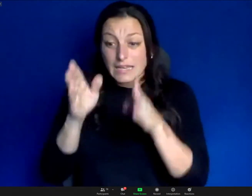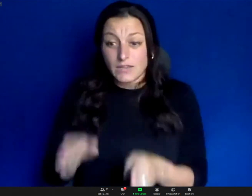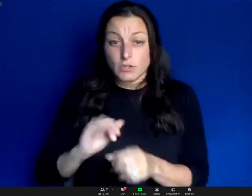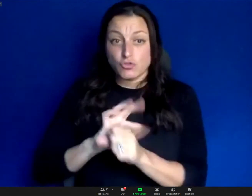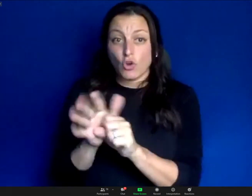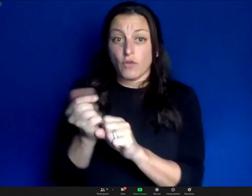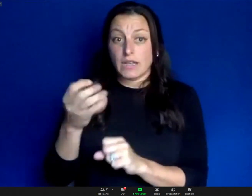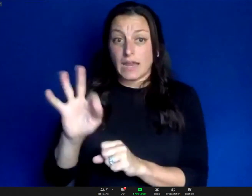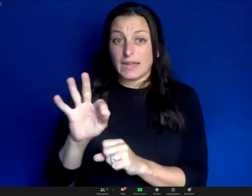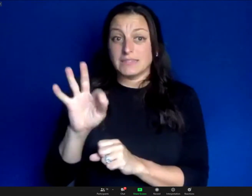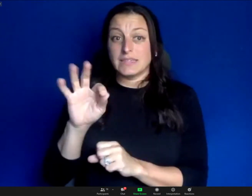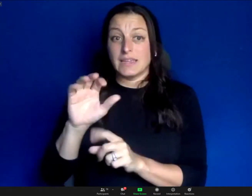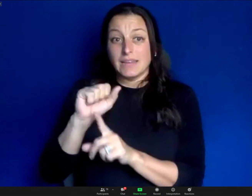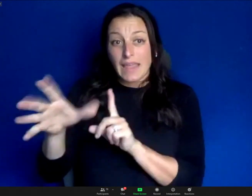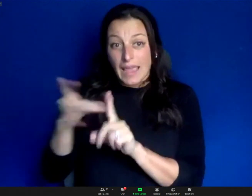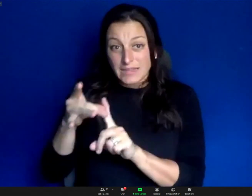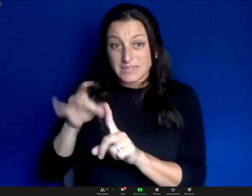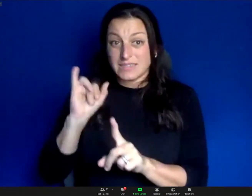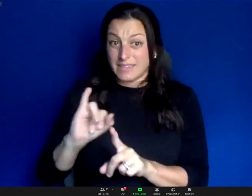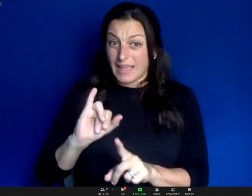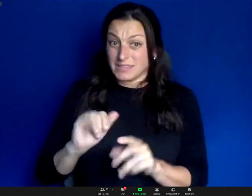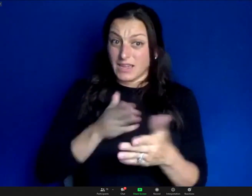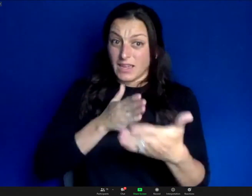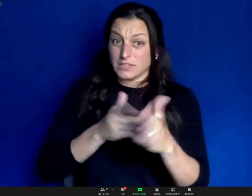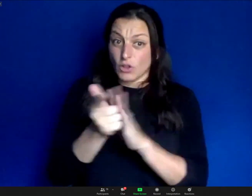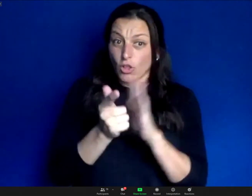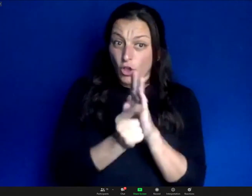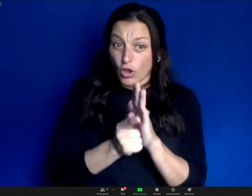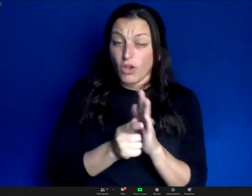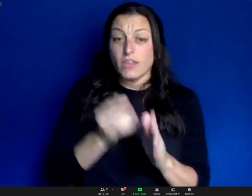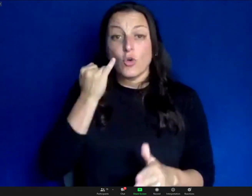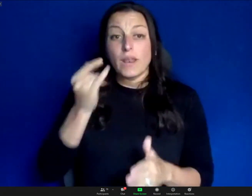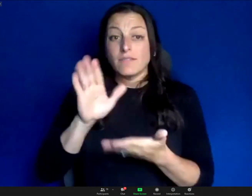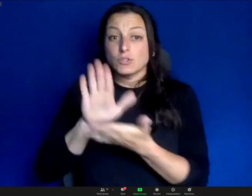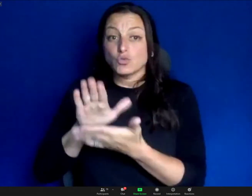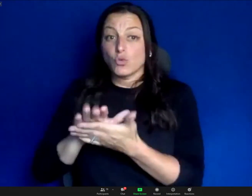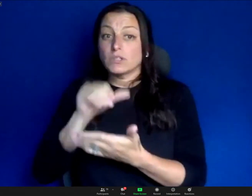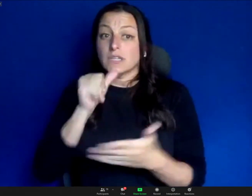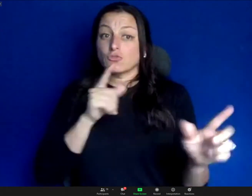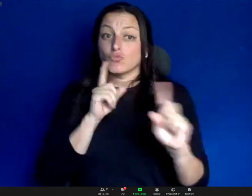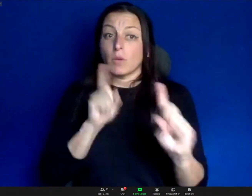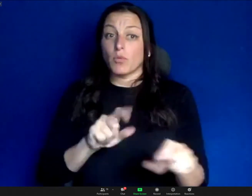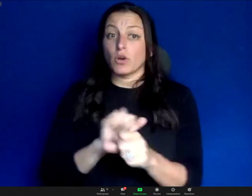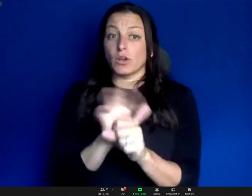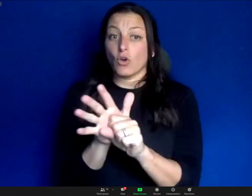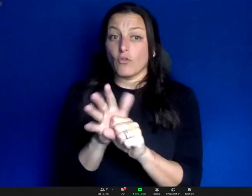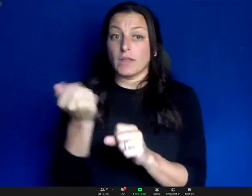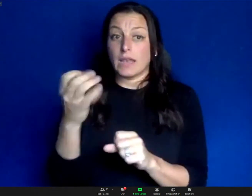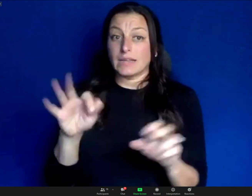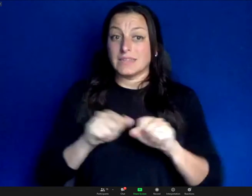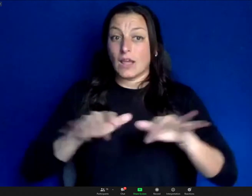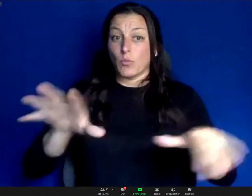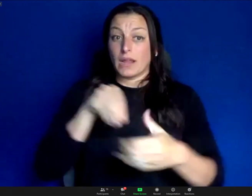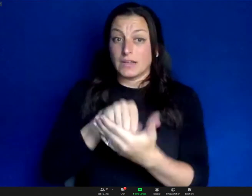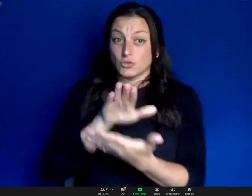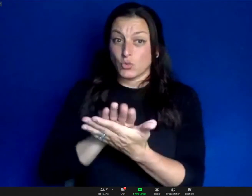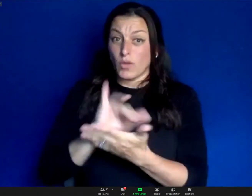And is it unlawful for a school district to not report a COVID-19 outbreak within a school?